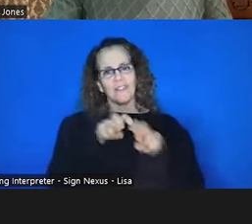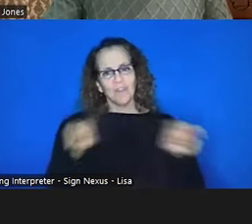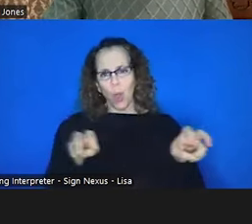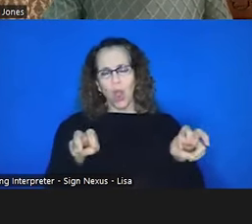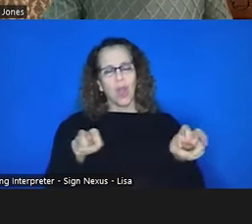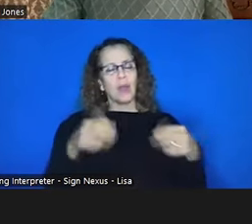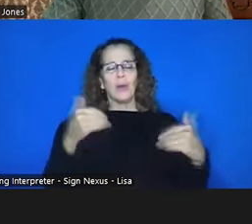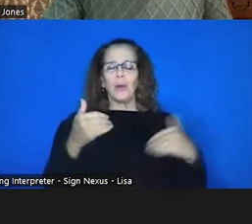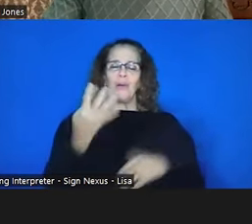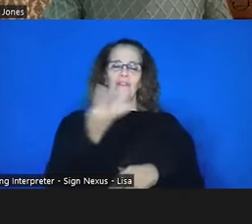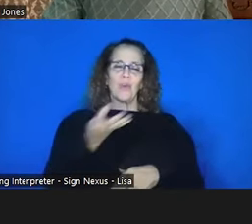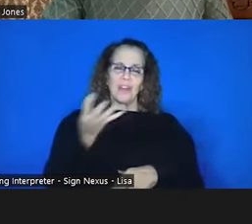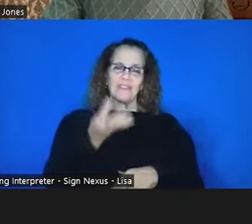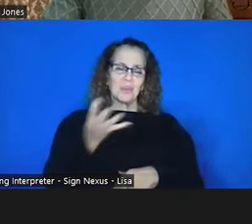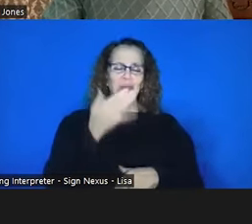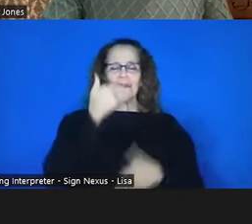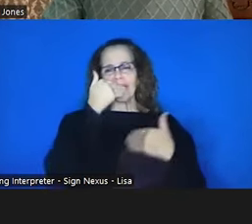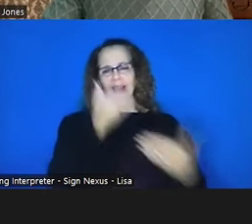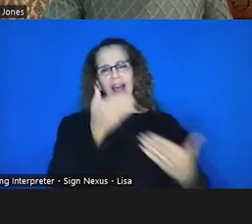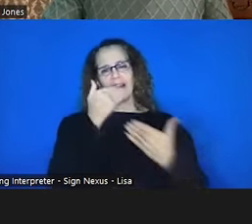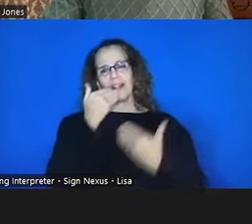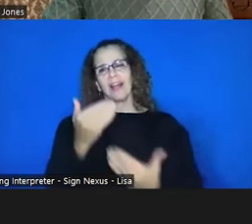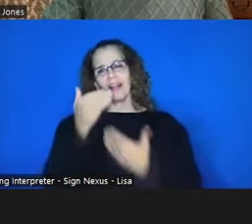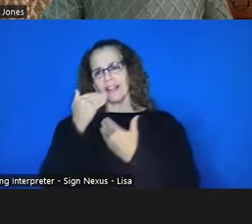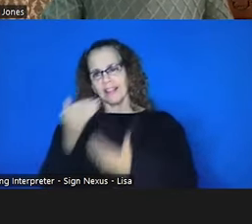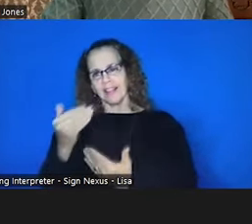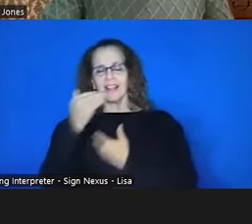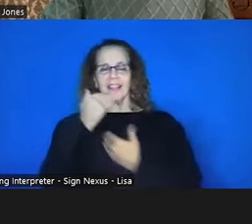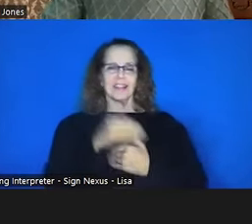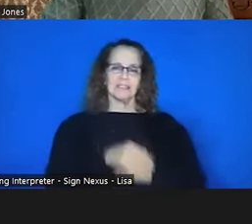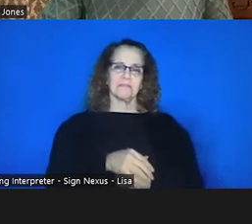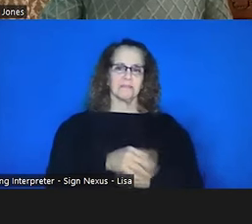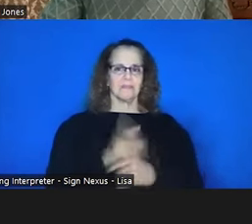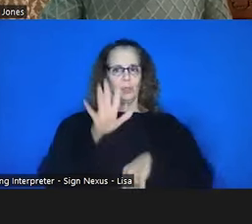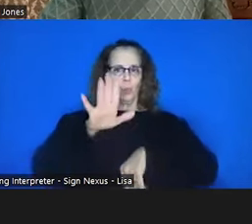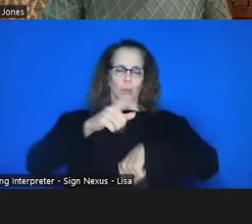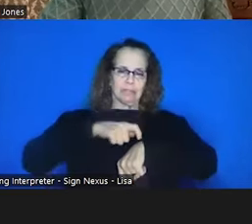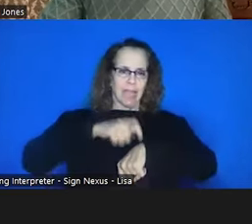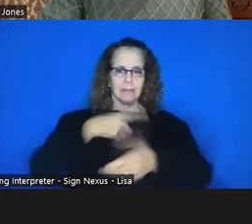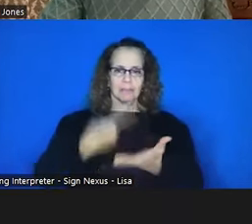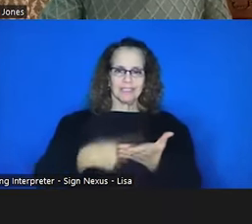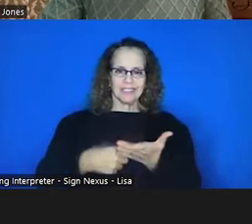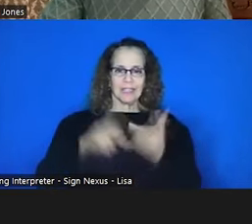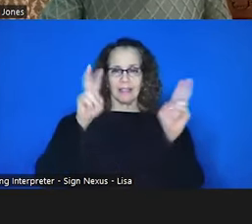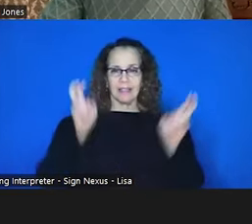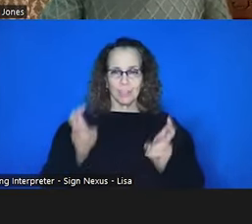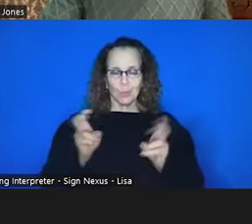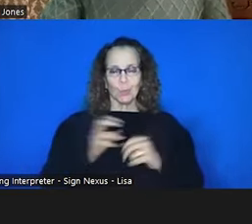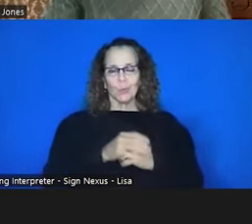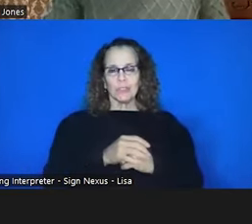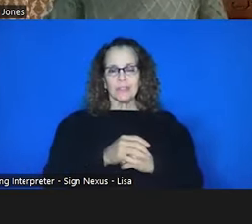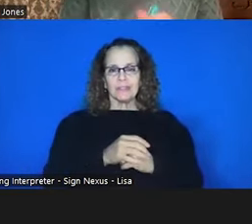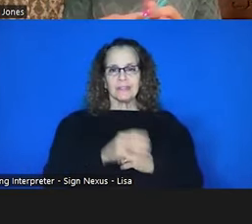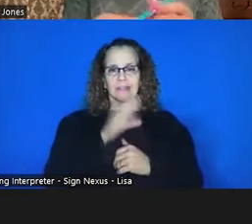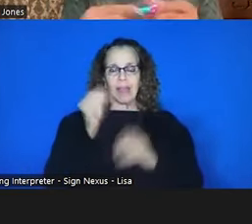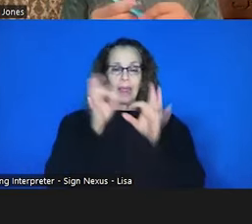Jasmine, Kiara, and Brent, for taking the time to discuss these issues together and each of the